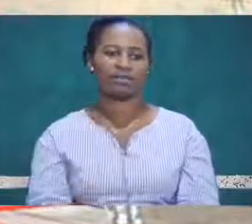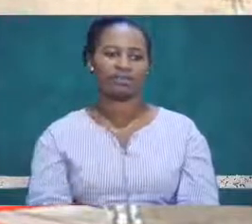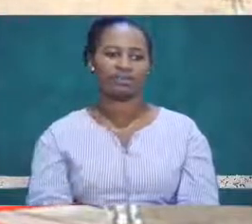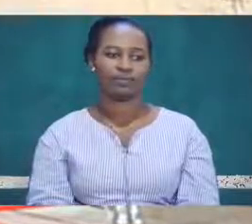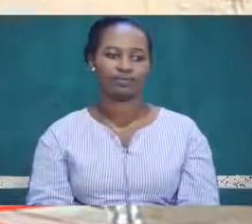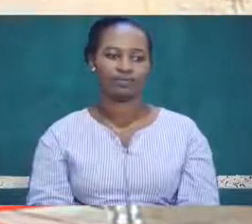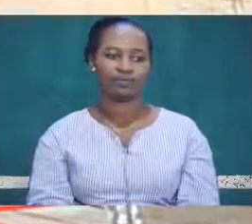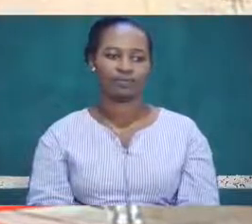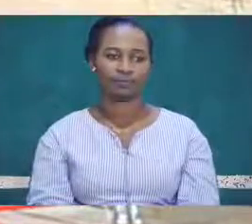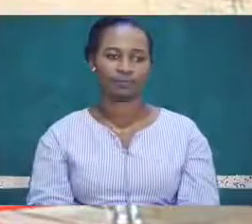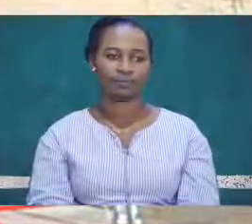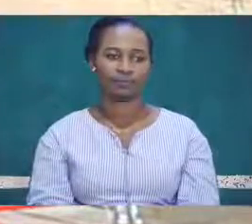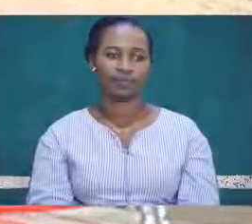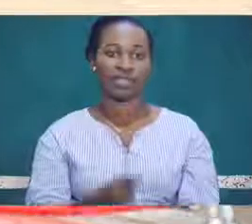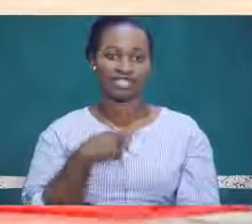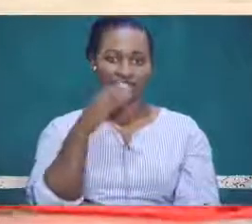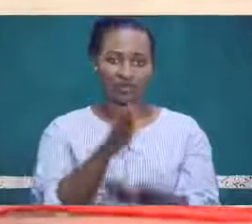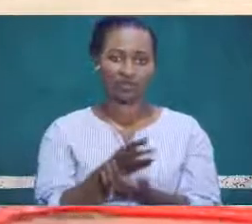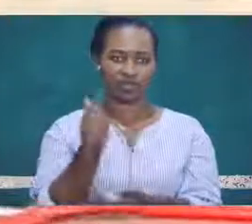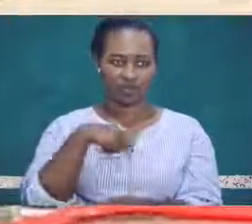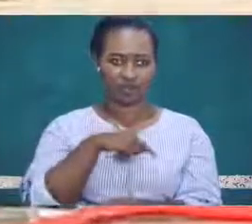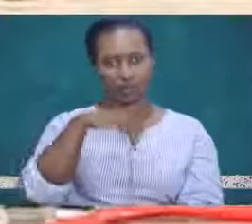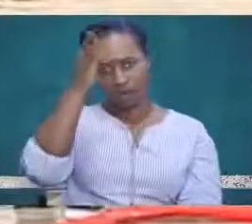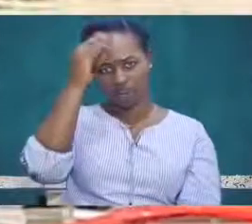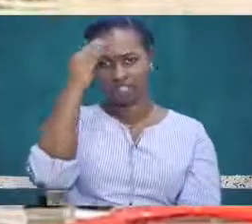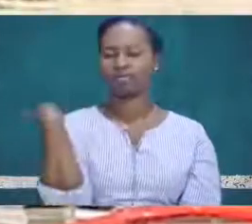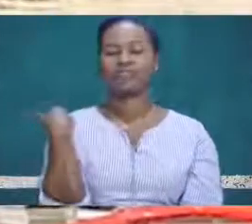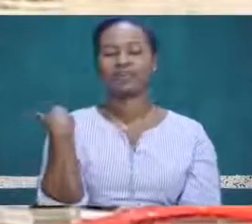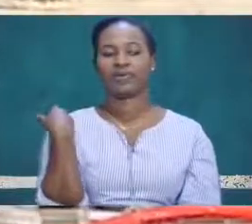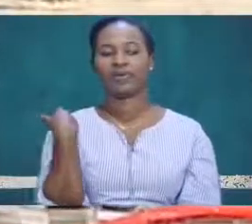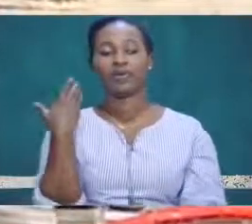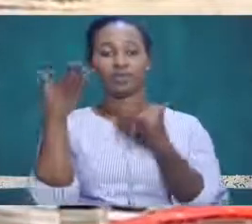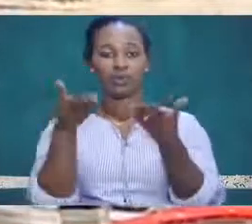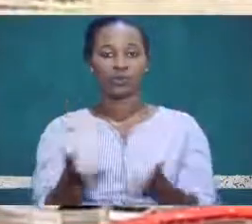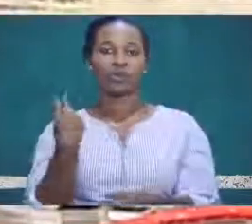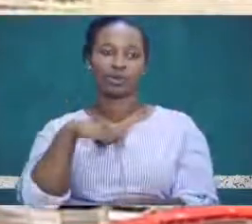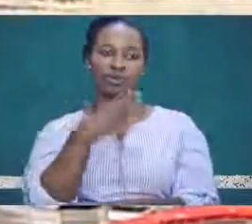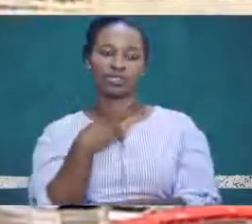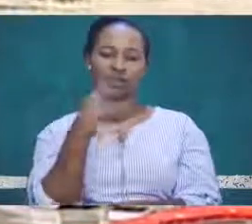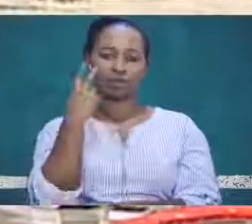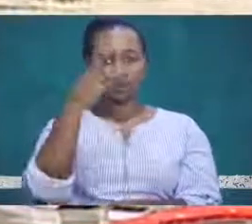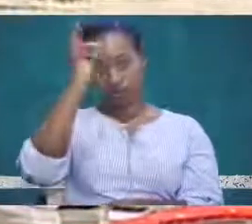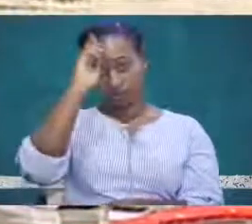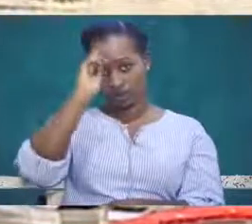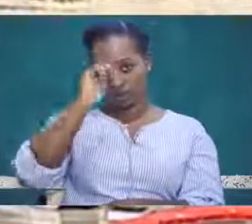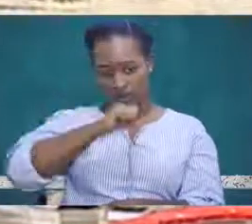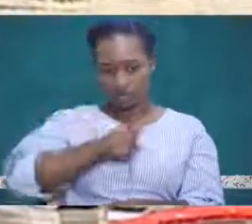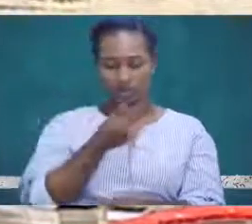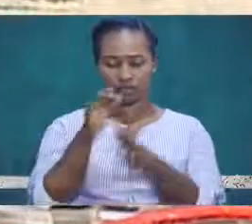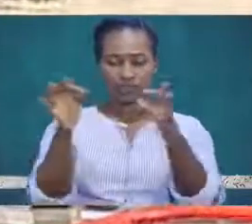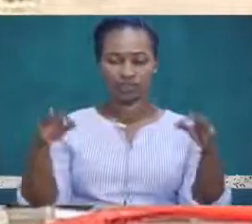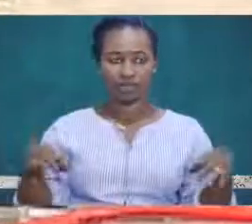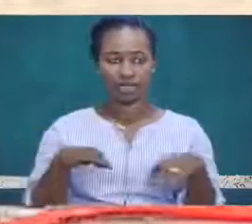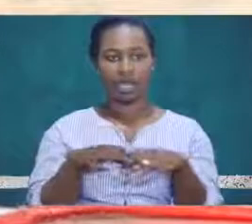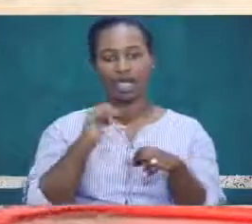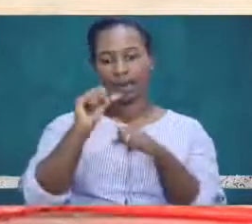Isn't that true? I'm very sure we looked at that before. So today we just want to remind ourselves of the formula